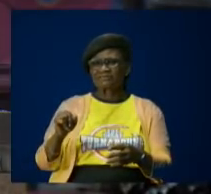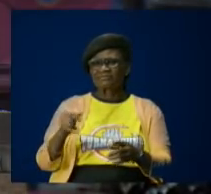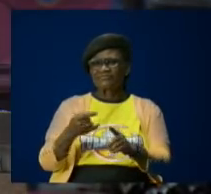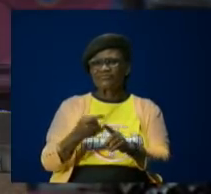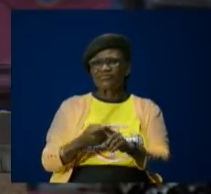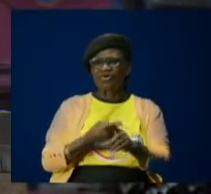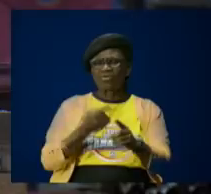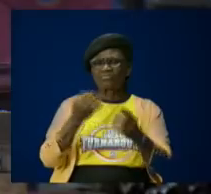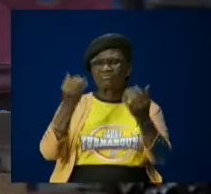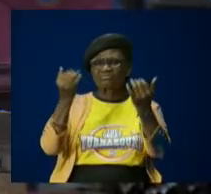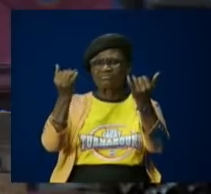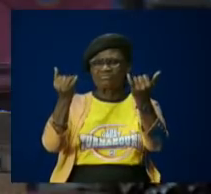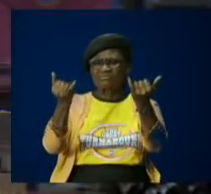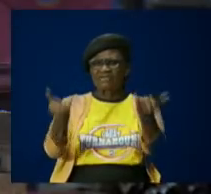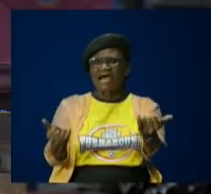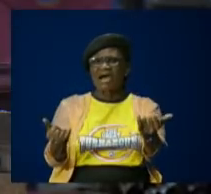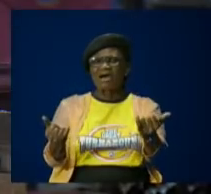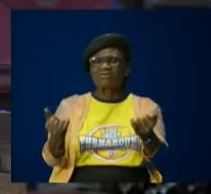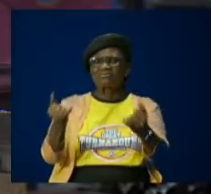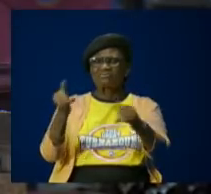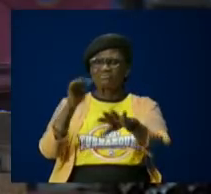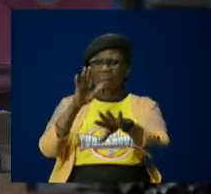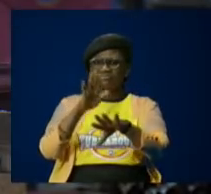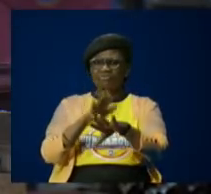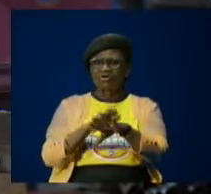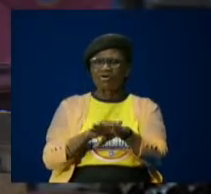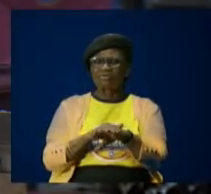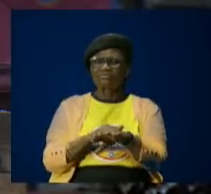from now on.